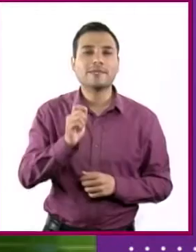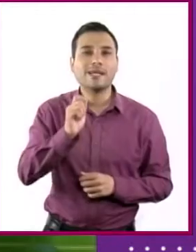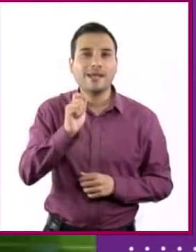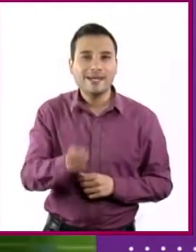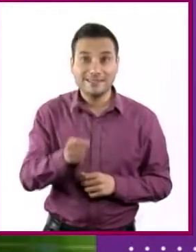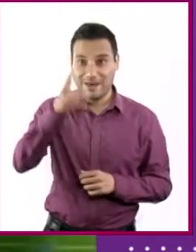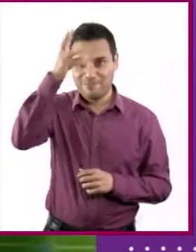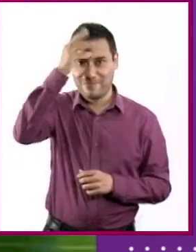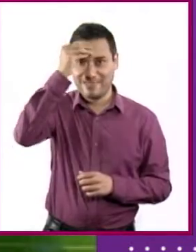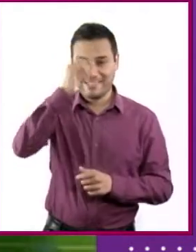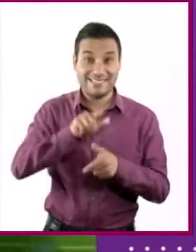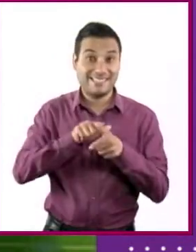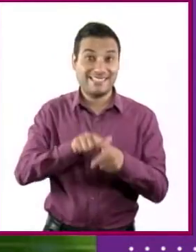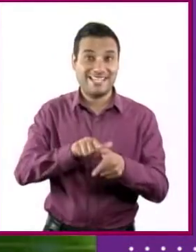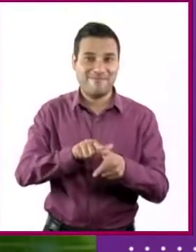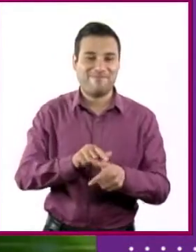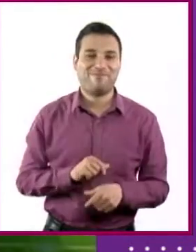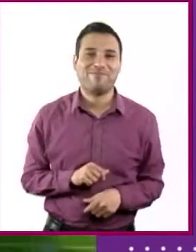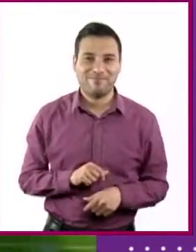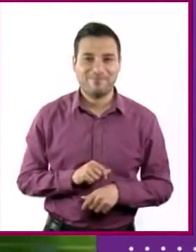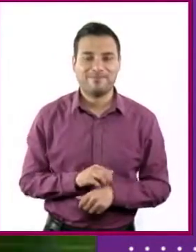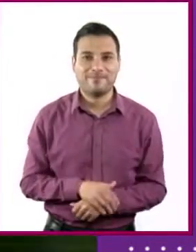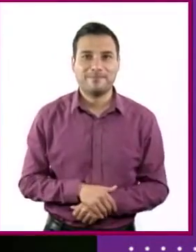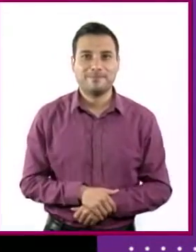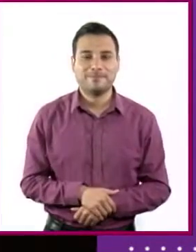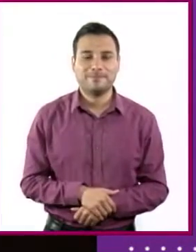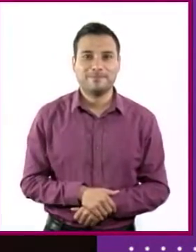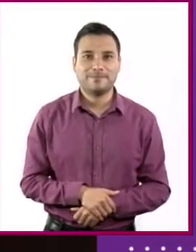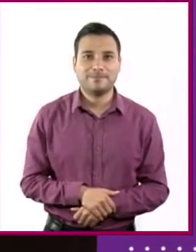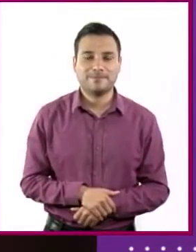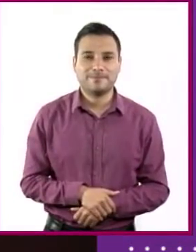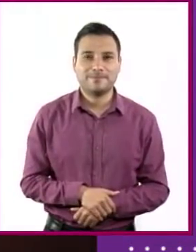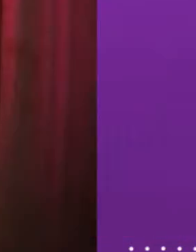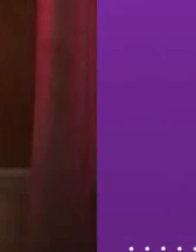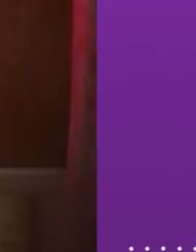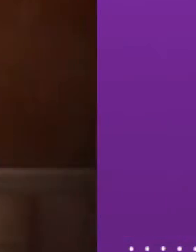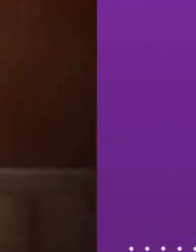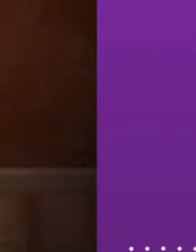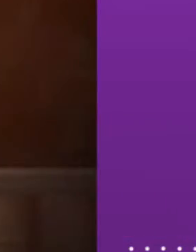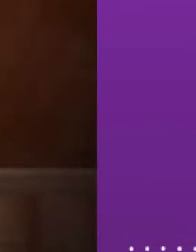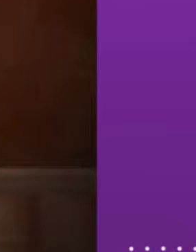continuar aprendiendo. ¡Acompáñanos!